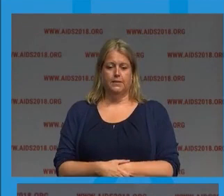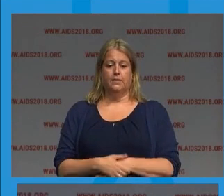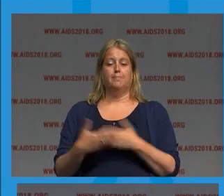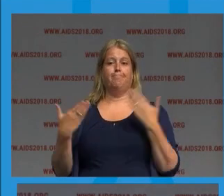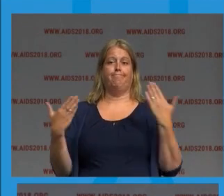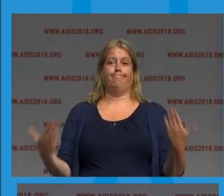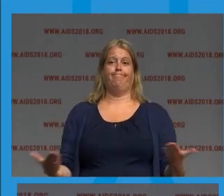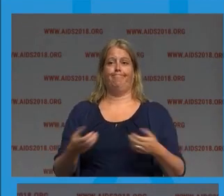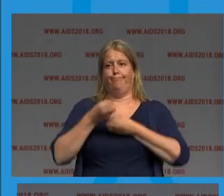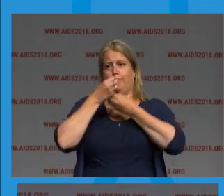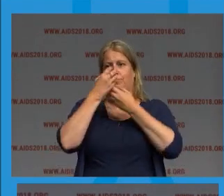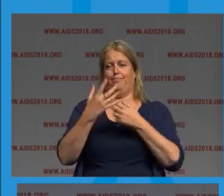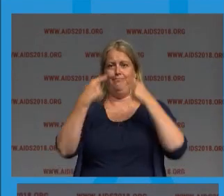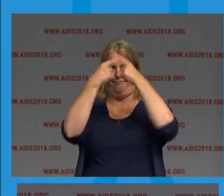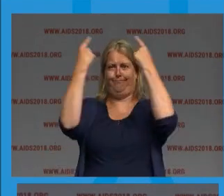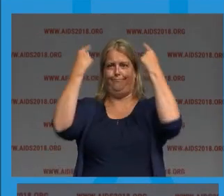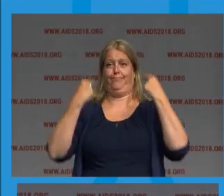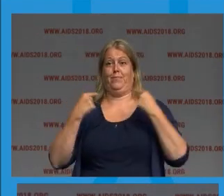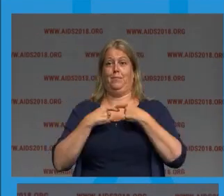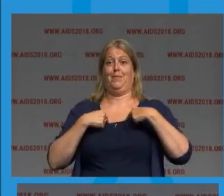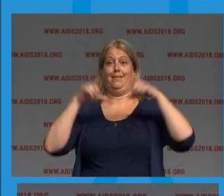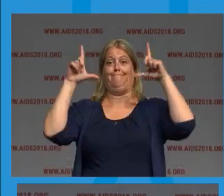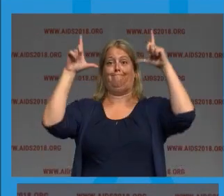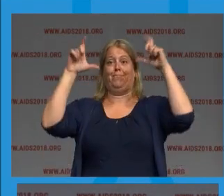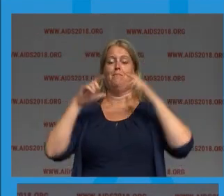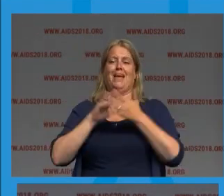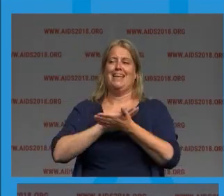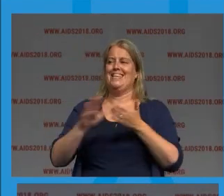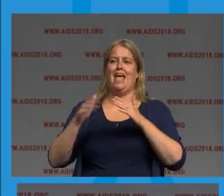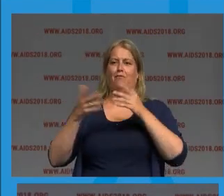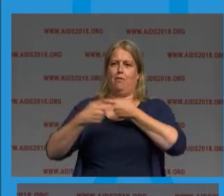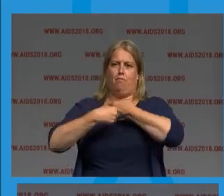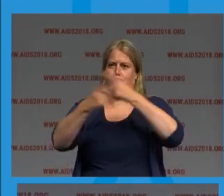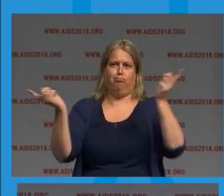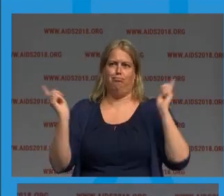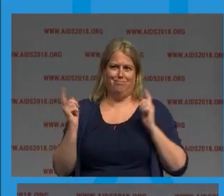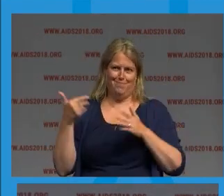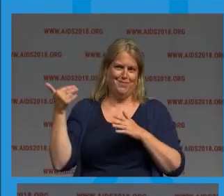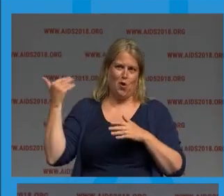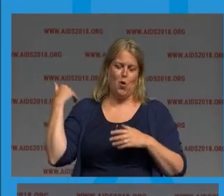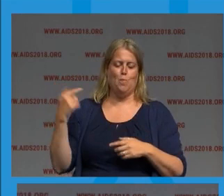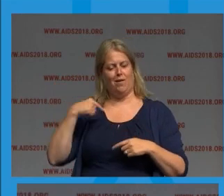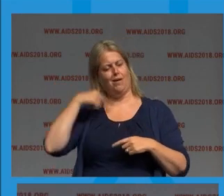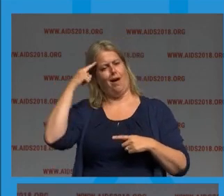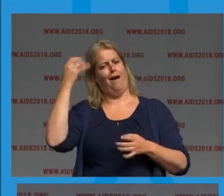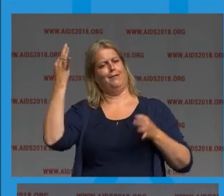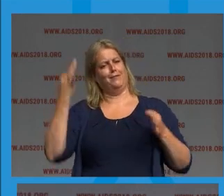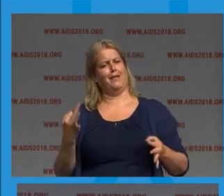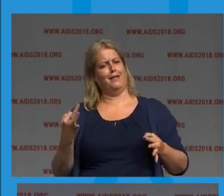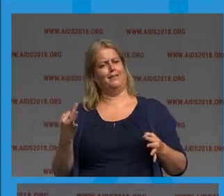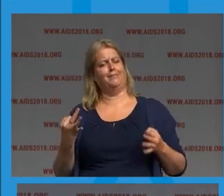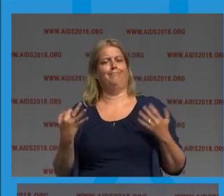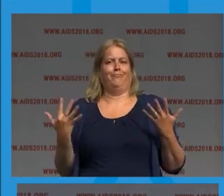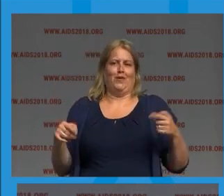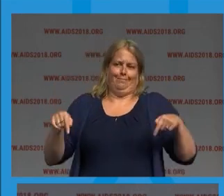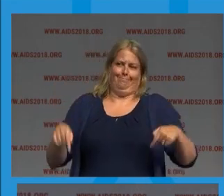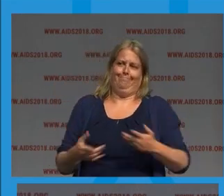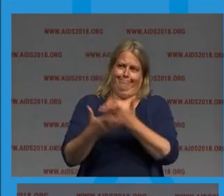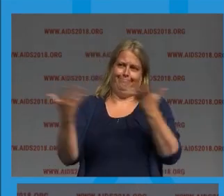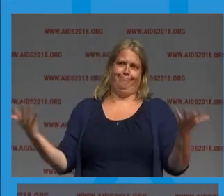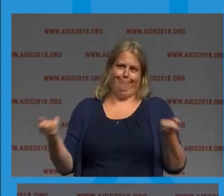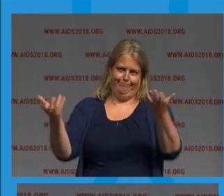Here's a picture of my mugshot, which I've never really shared publicly with anyone, but I decided to do it for this